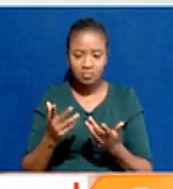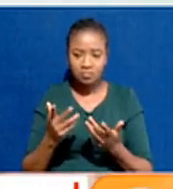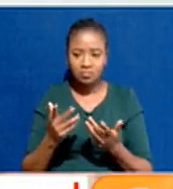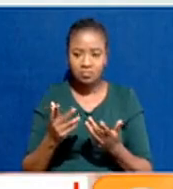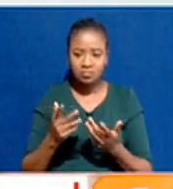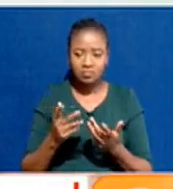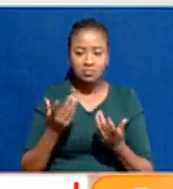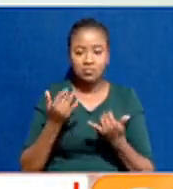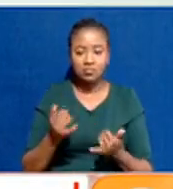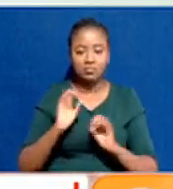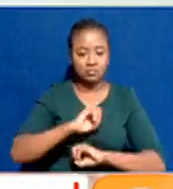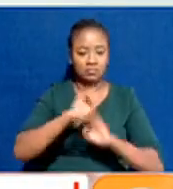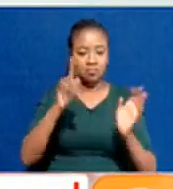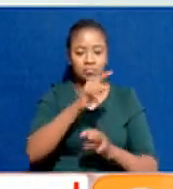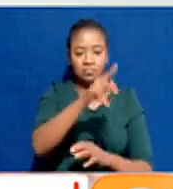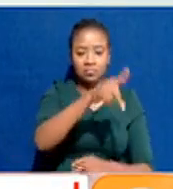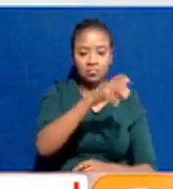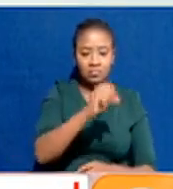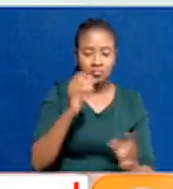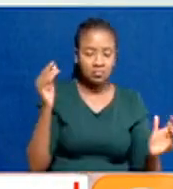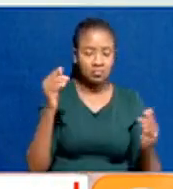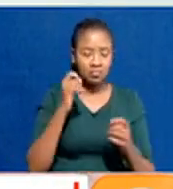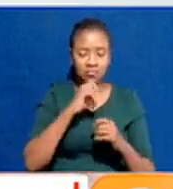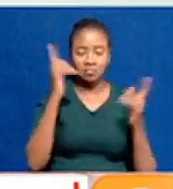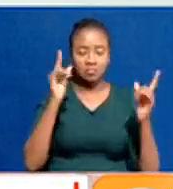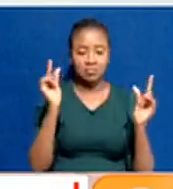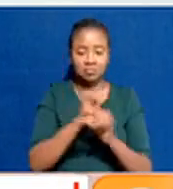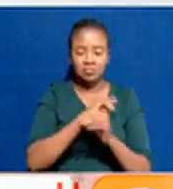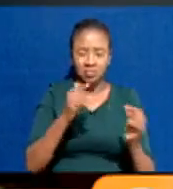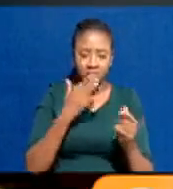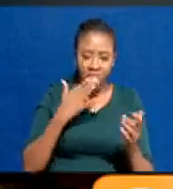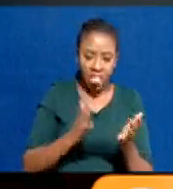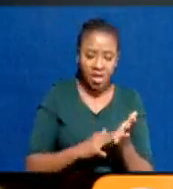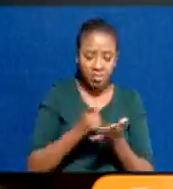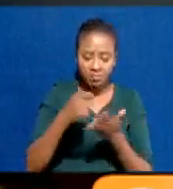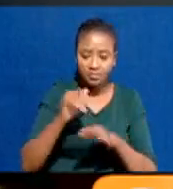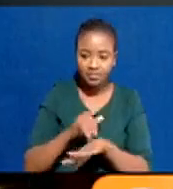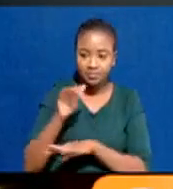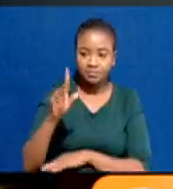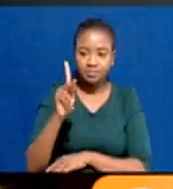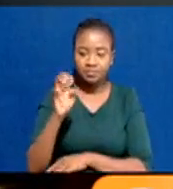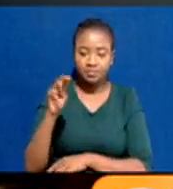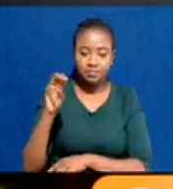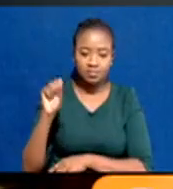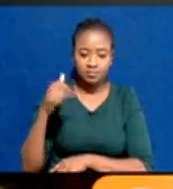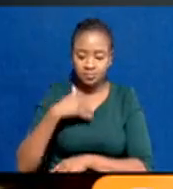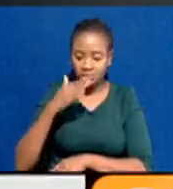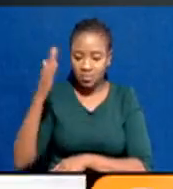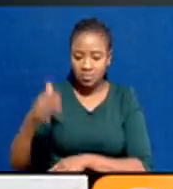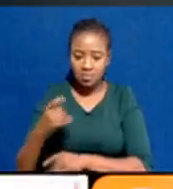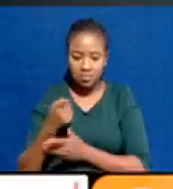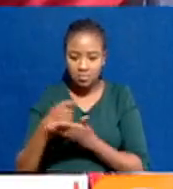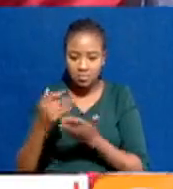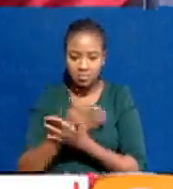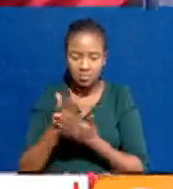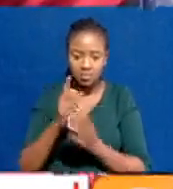that the PS did not just wake up and write to KEMSA. I never wrote anything to the PS principal